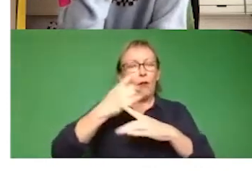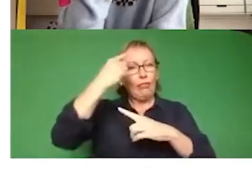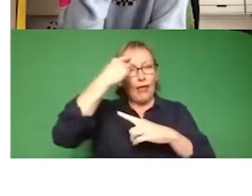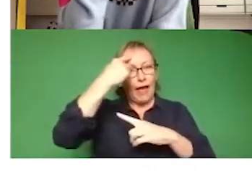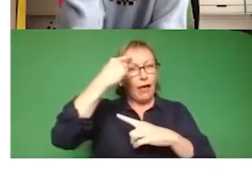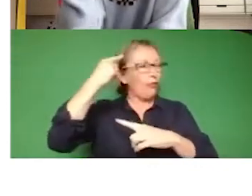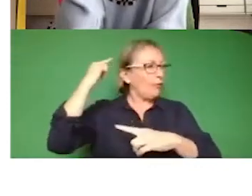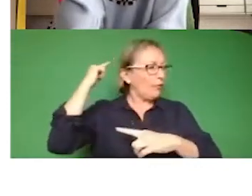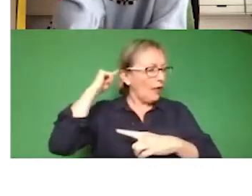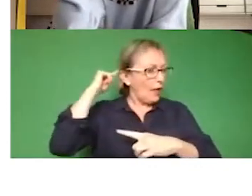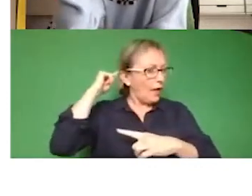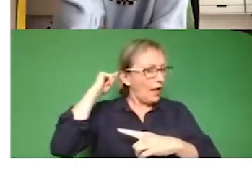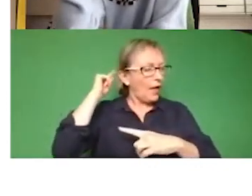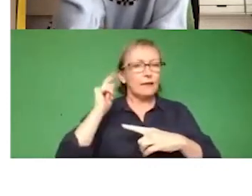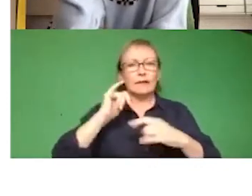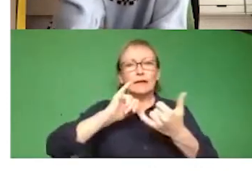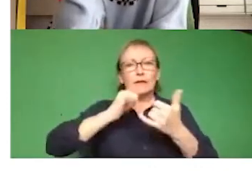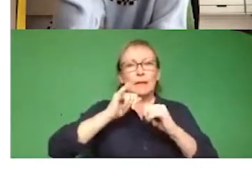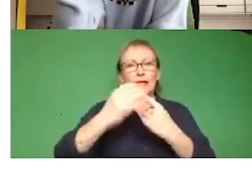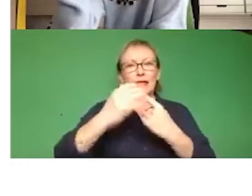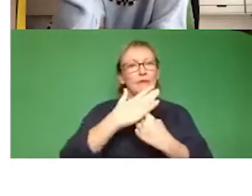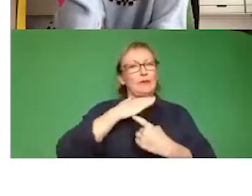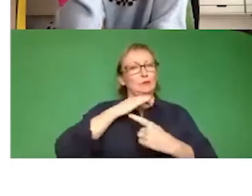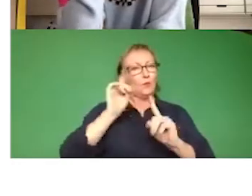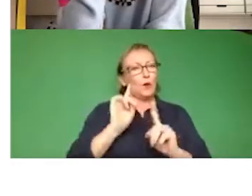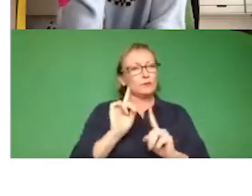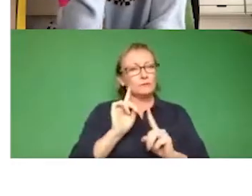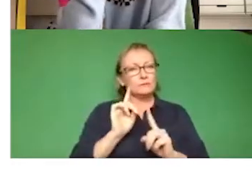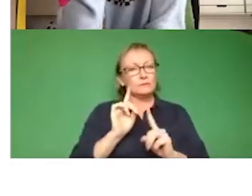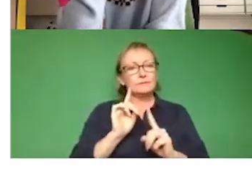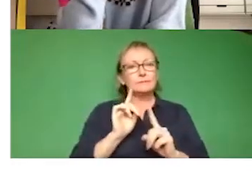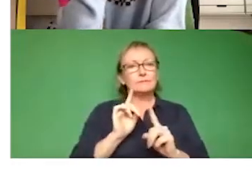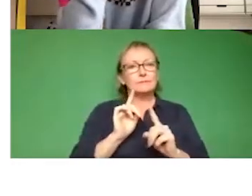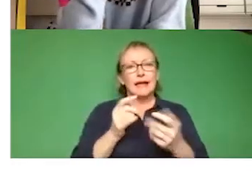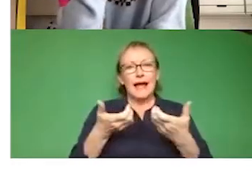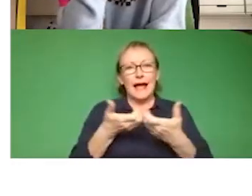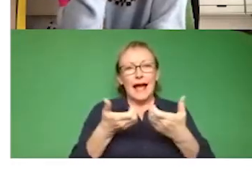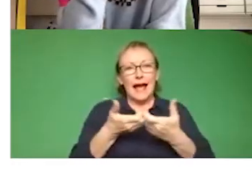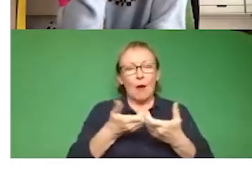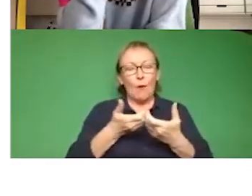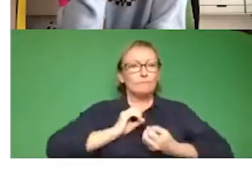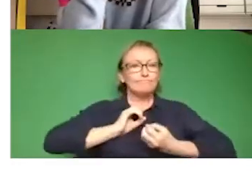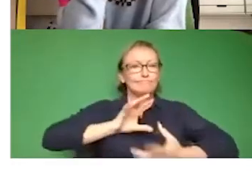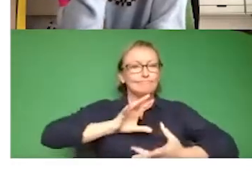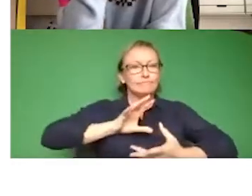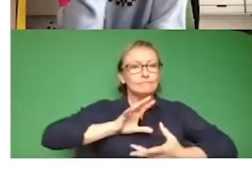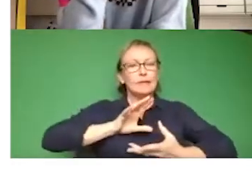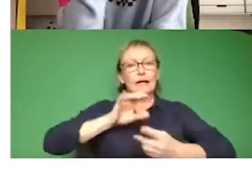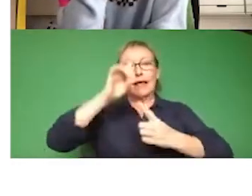when someone reading what these influences are there and you don't know how they come out, but it's, I guess that's